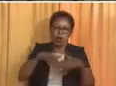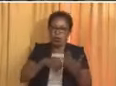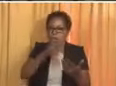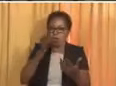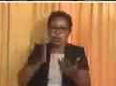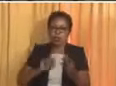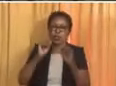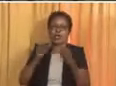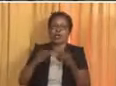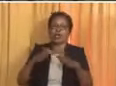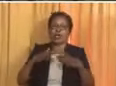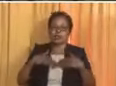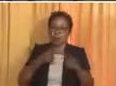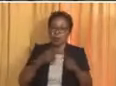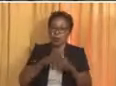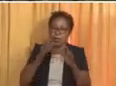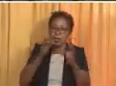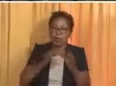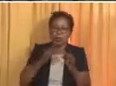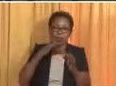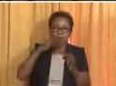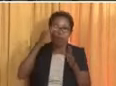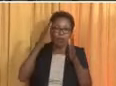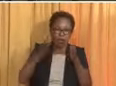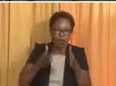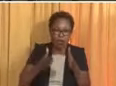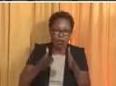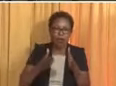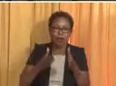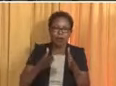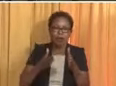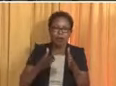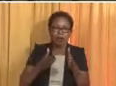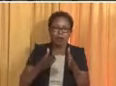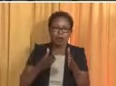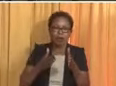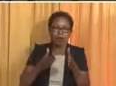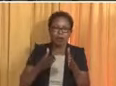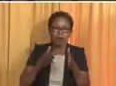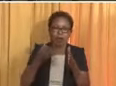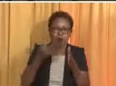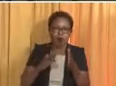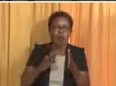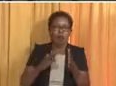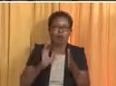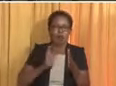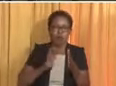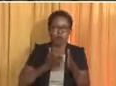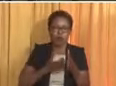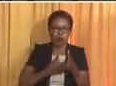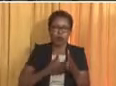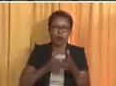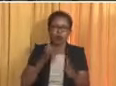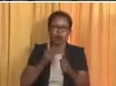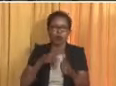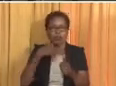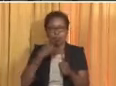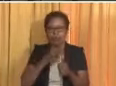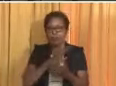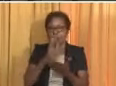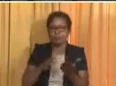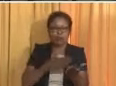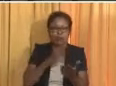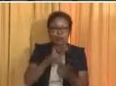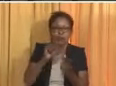Similarly, if the Speaker, as the chair of the Parliamentary Service Commission, wished to make some proposals, constitutional proposals around